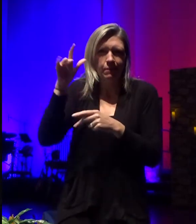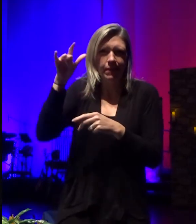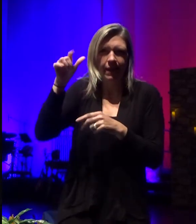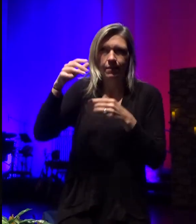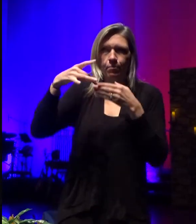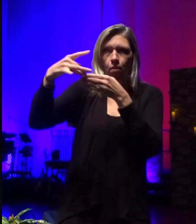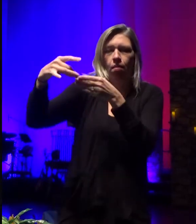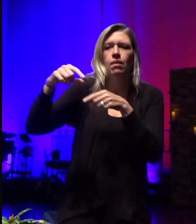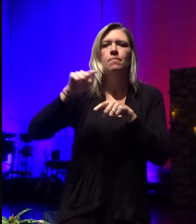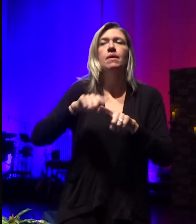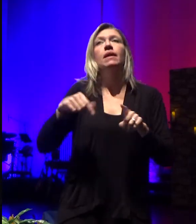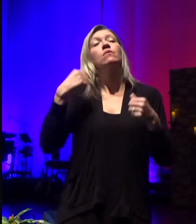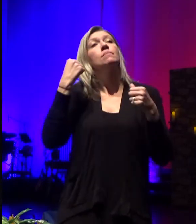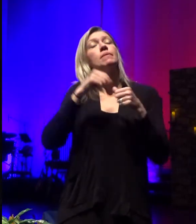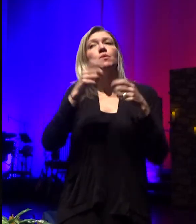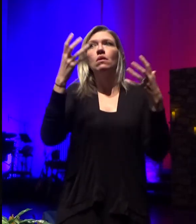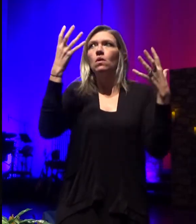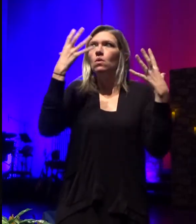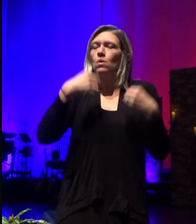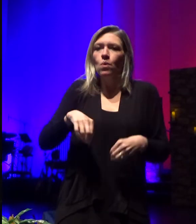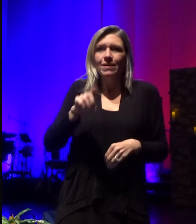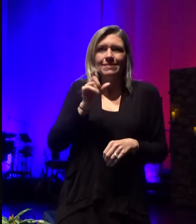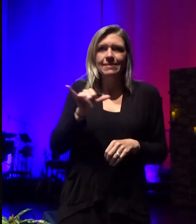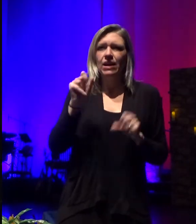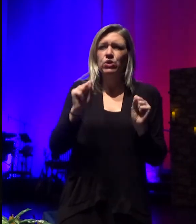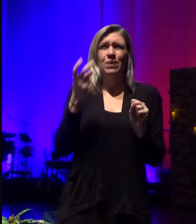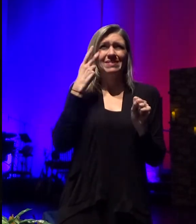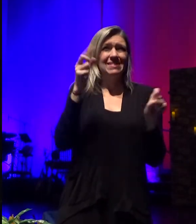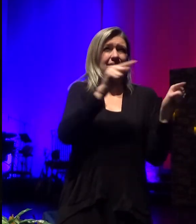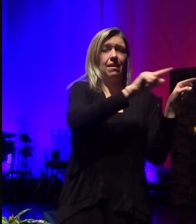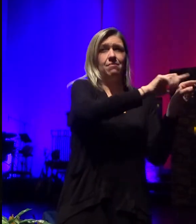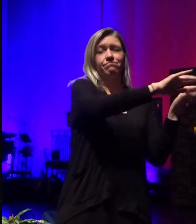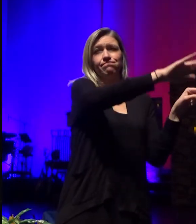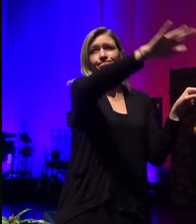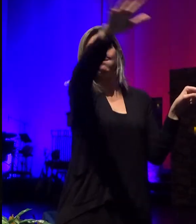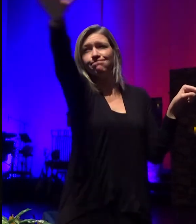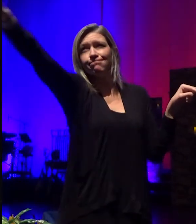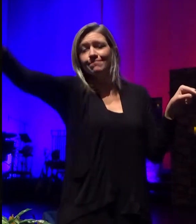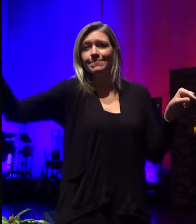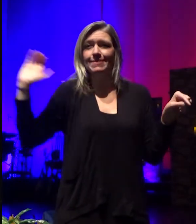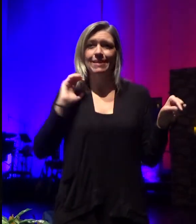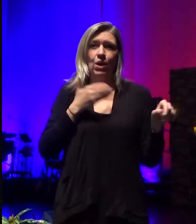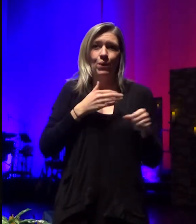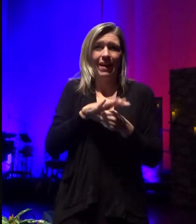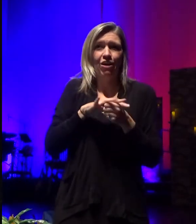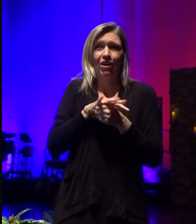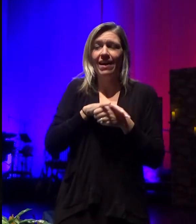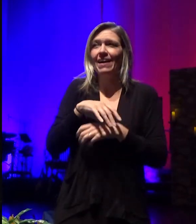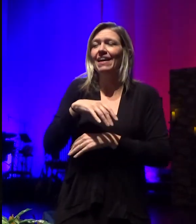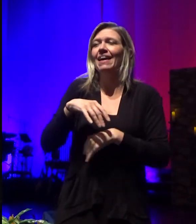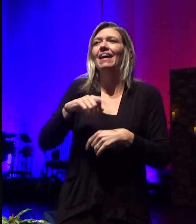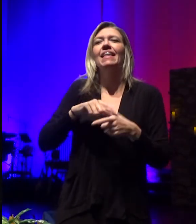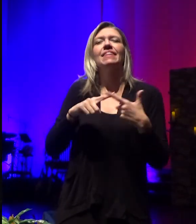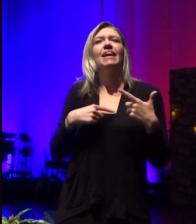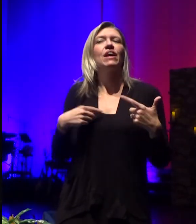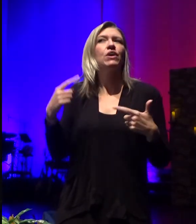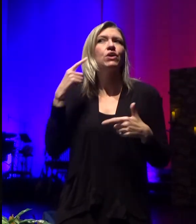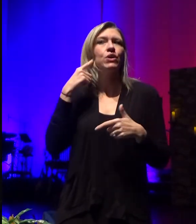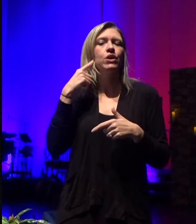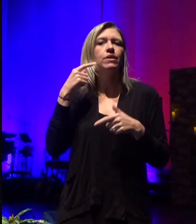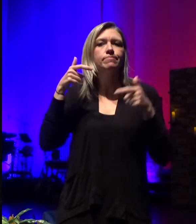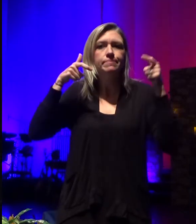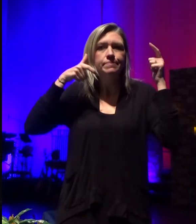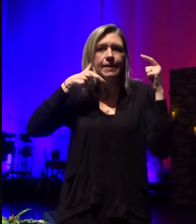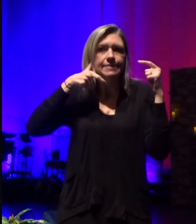was a glorious day, I remember, and you could see forever in our area. And then I hear over the